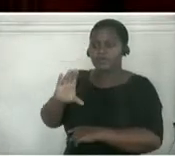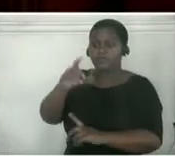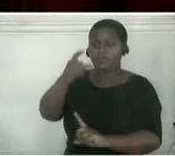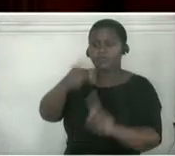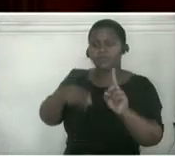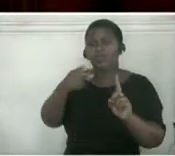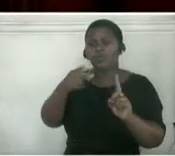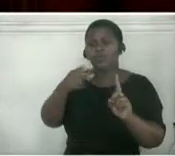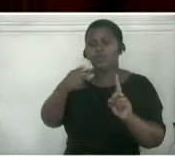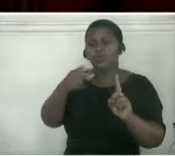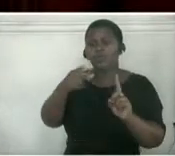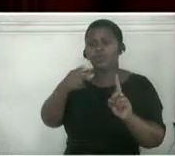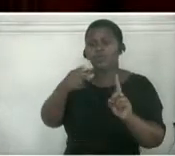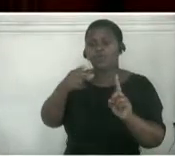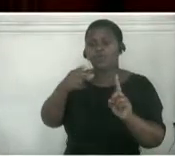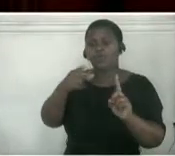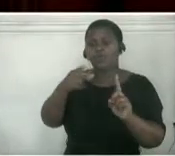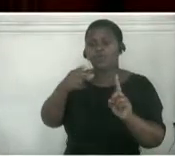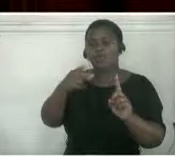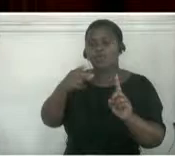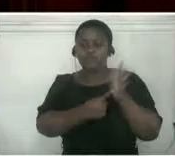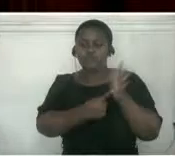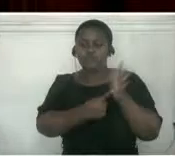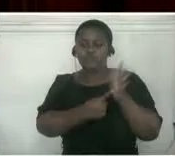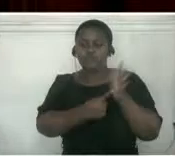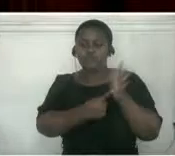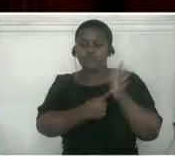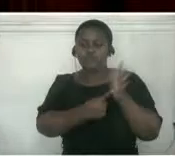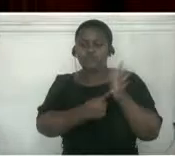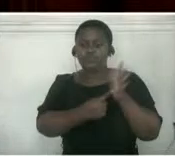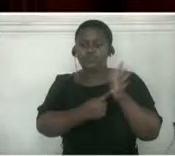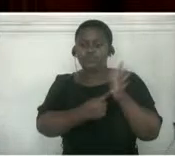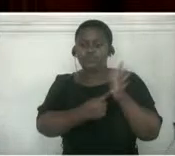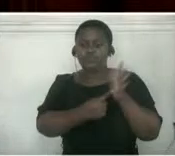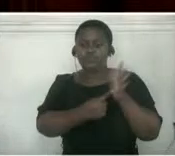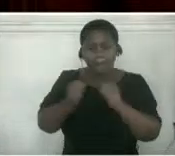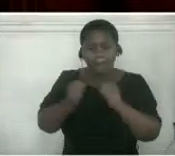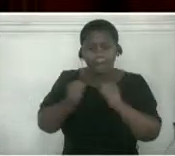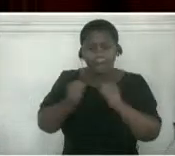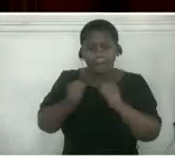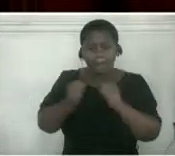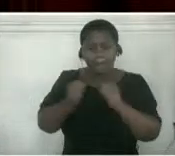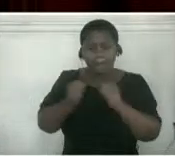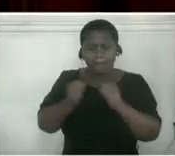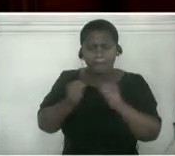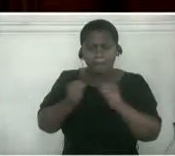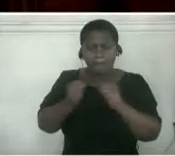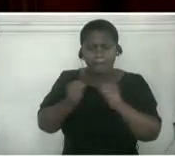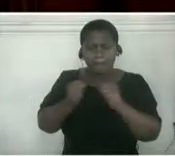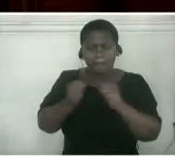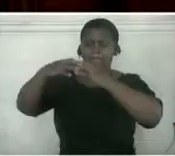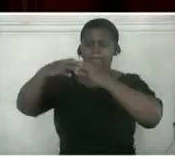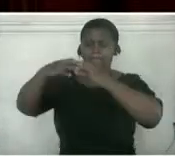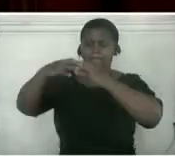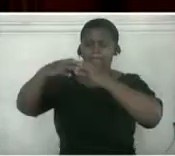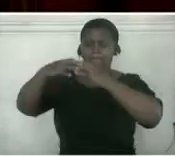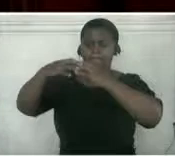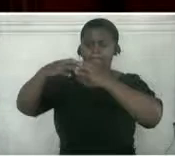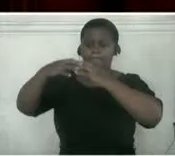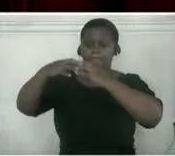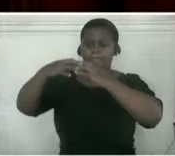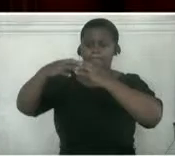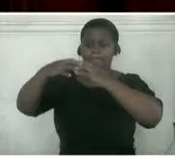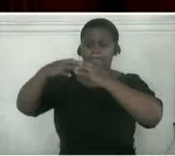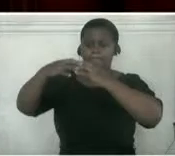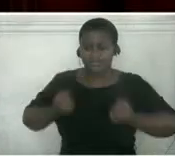of municipalities displaying consistent instability, we have established the Service Delivery War Room